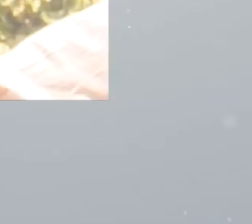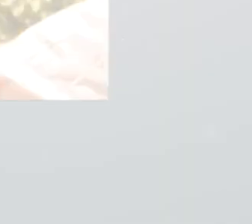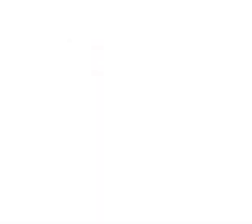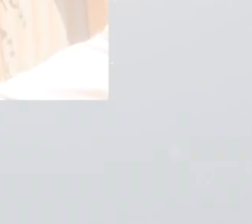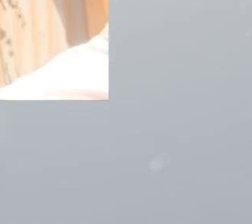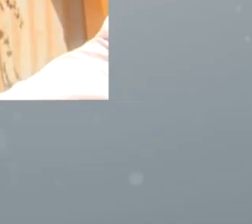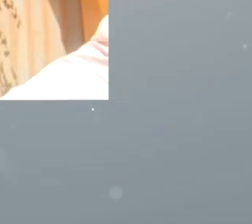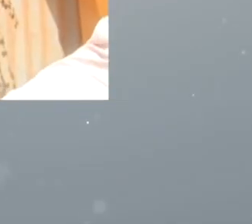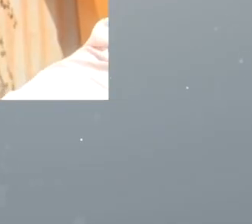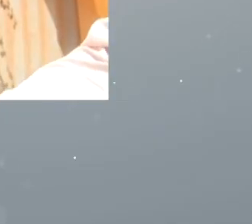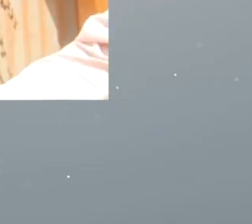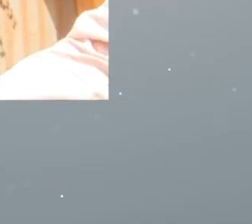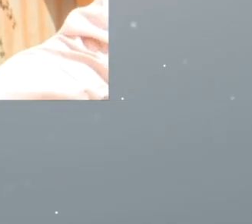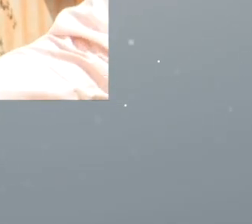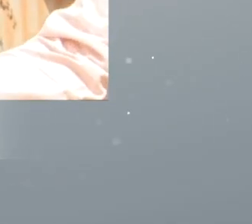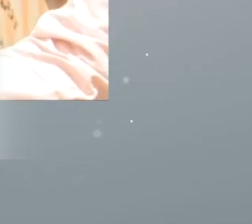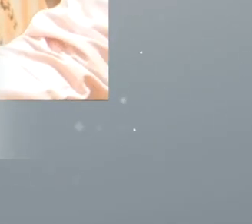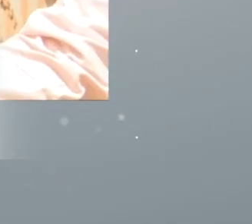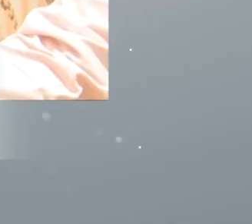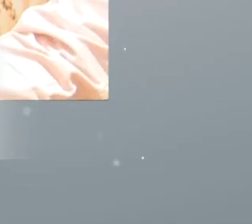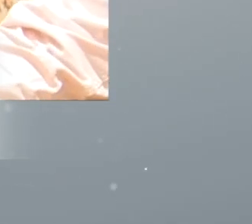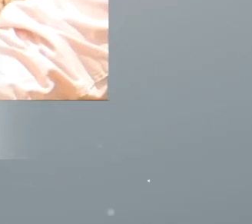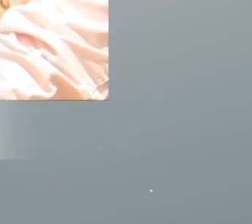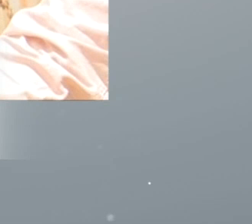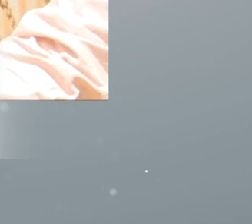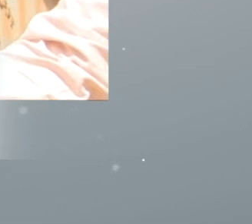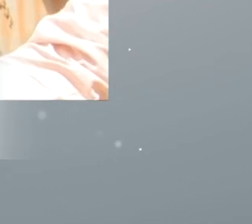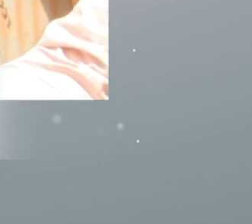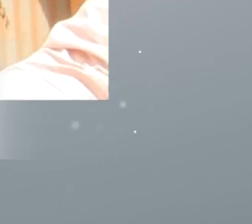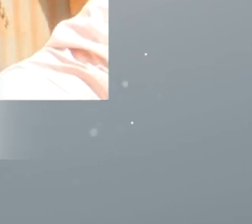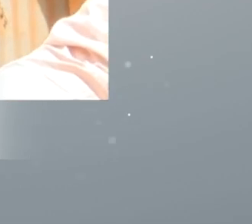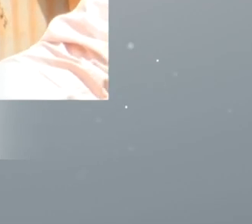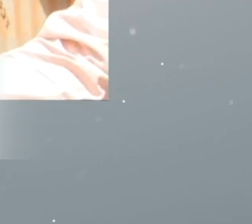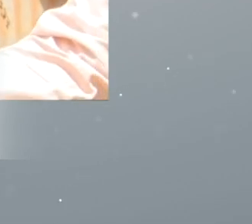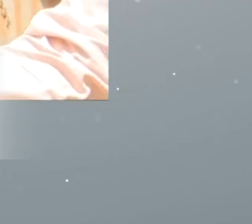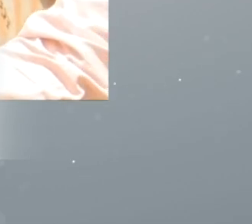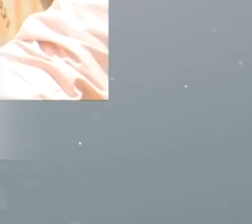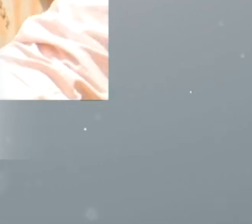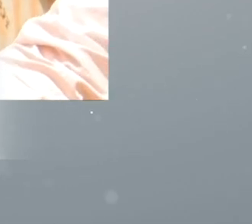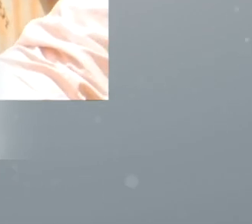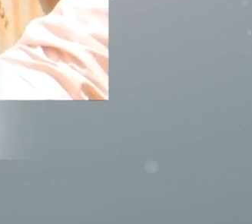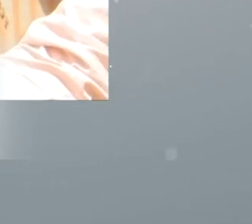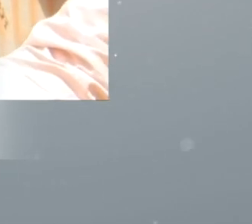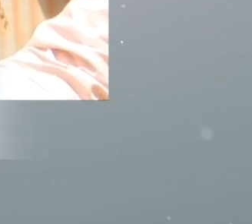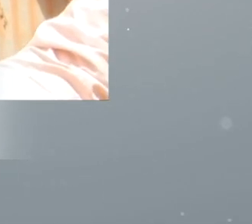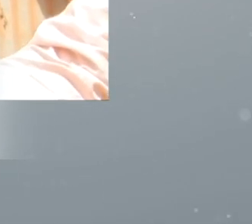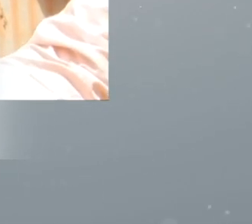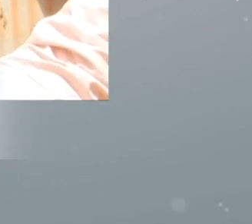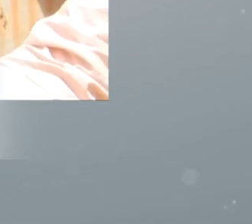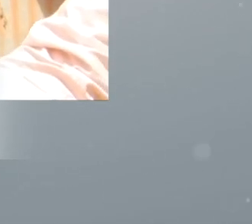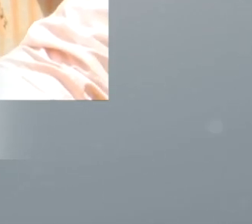in your lesson. Me as a parent, I'm privileged, and we thank God for this kind of education that has been